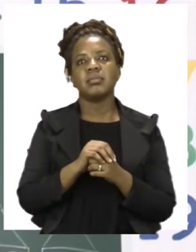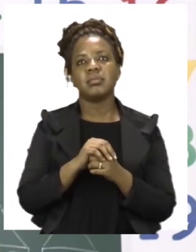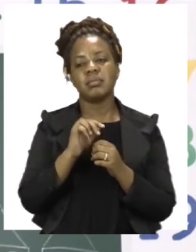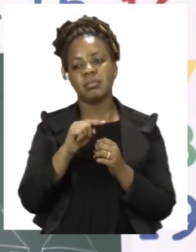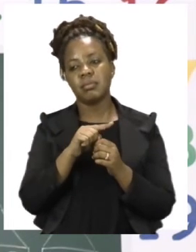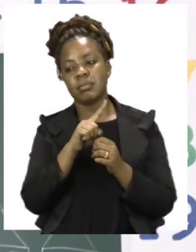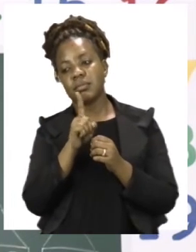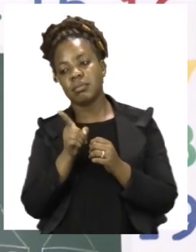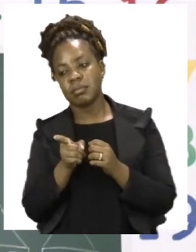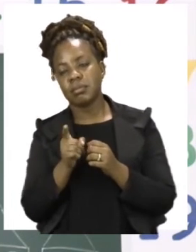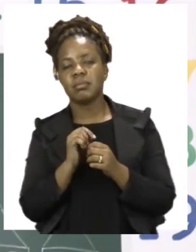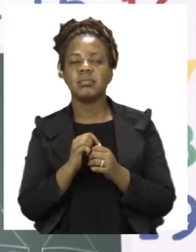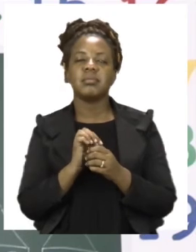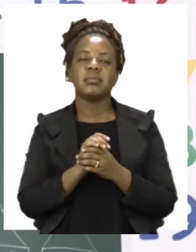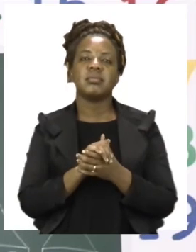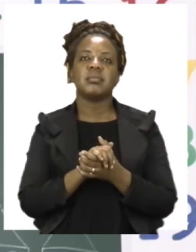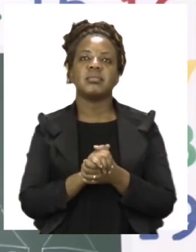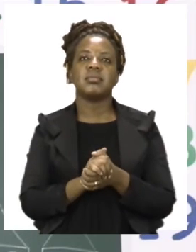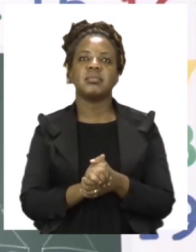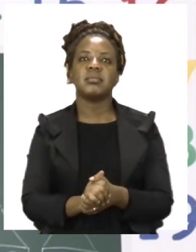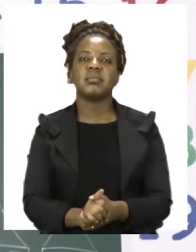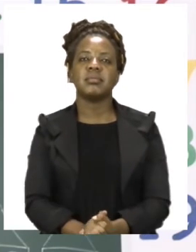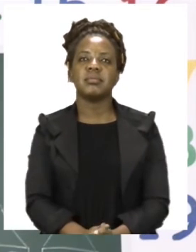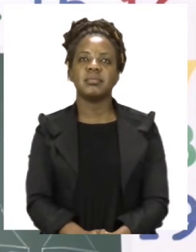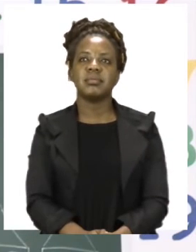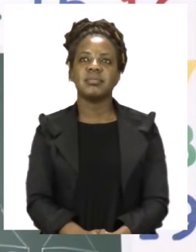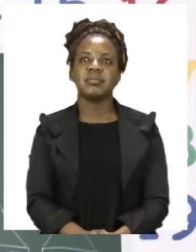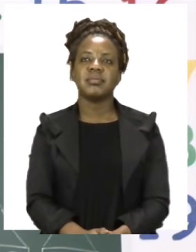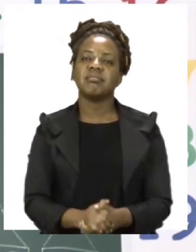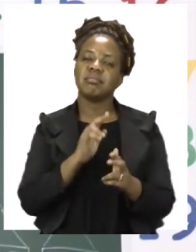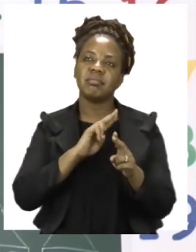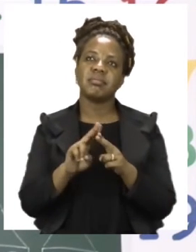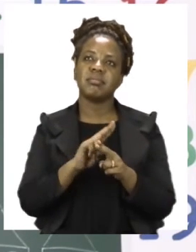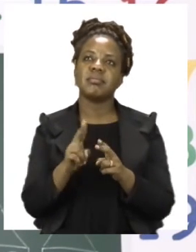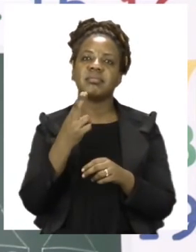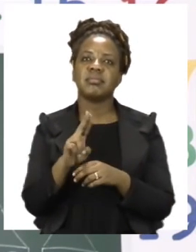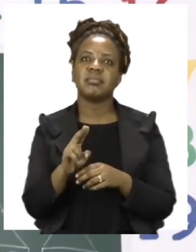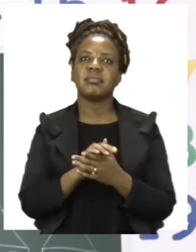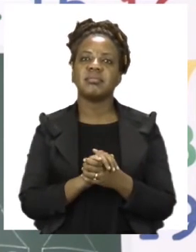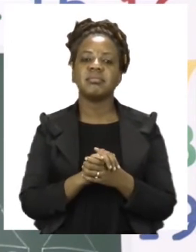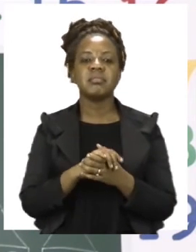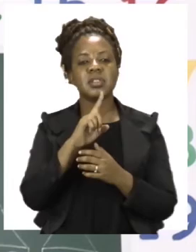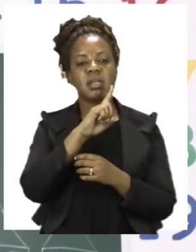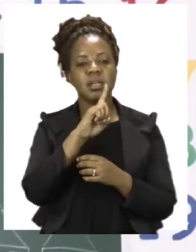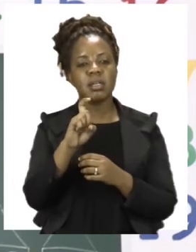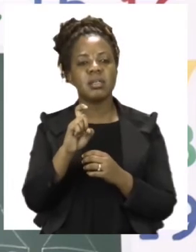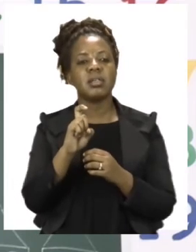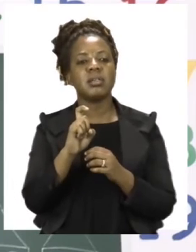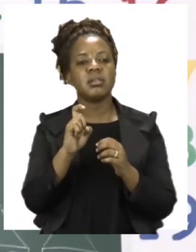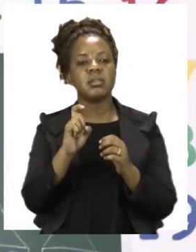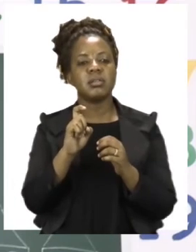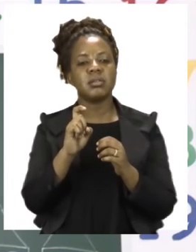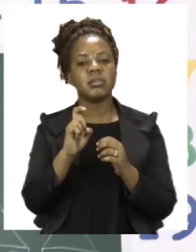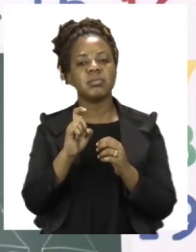go forward to the house in front of it. Take your time and ask someone to help you. Then when you are